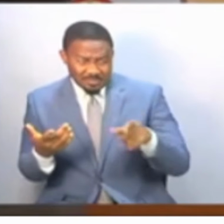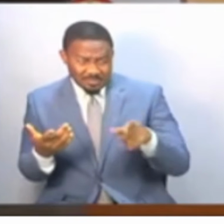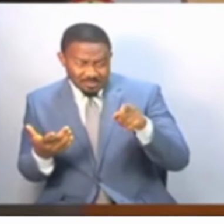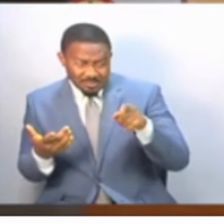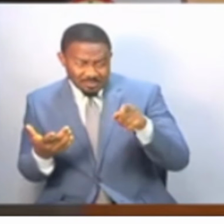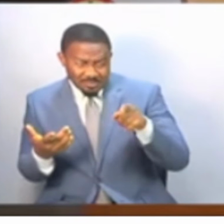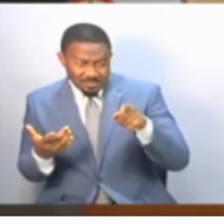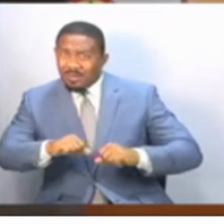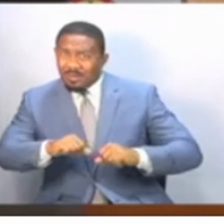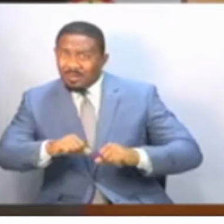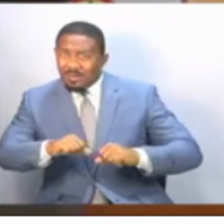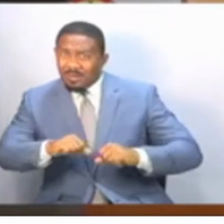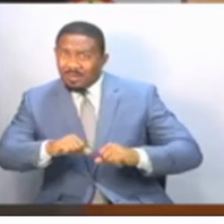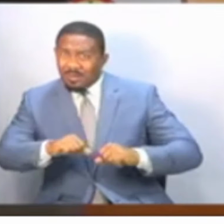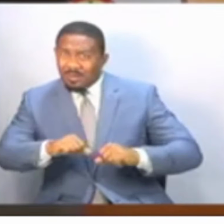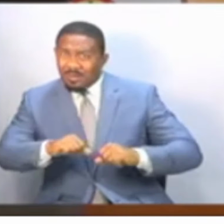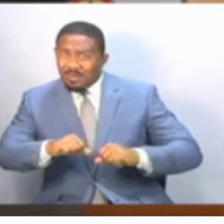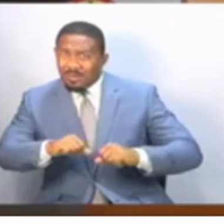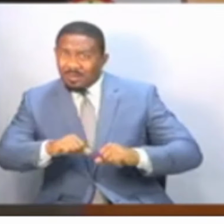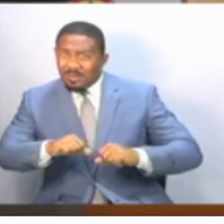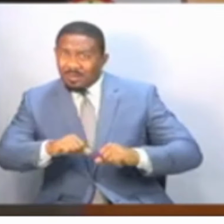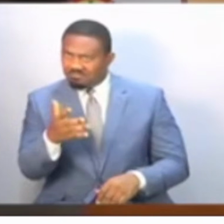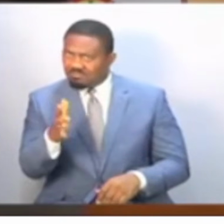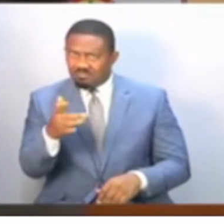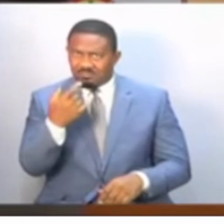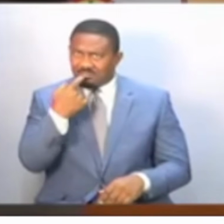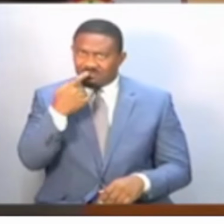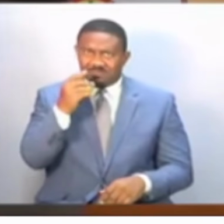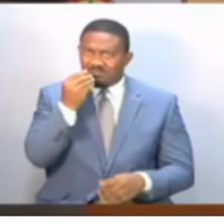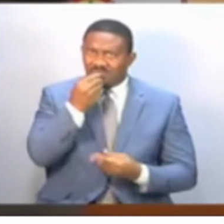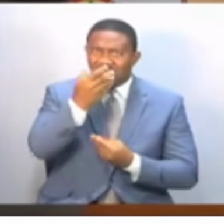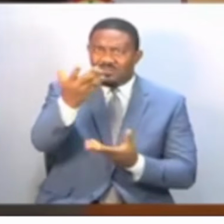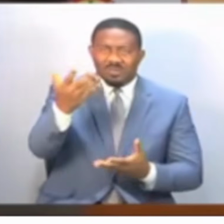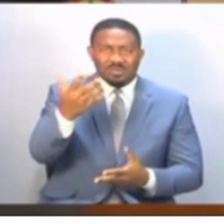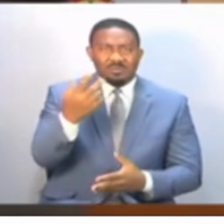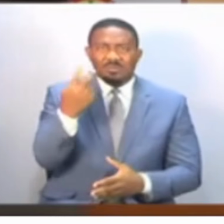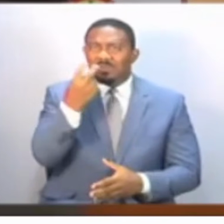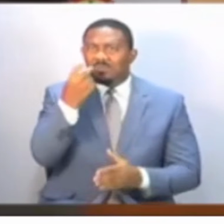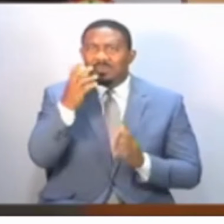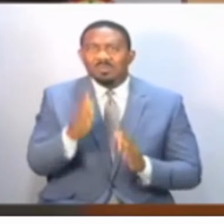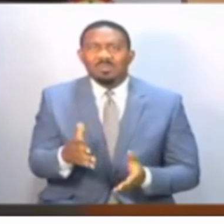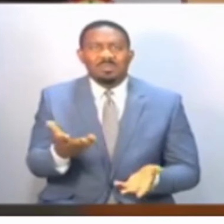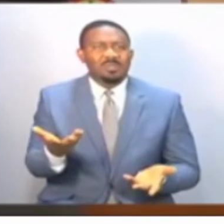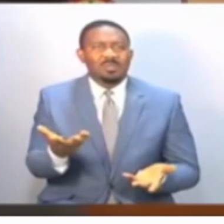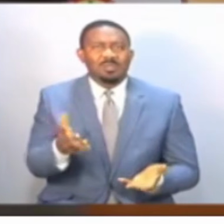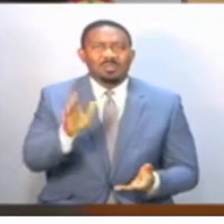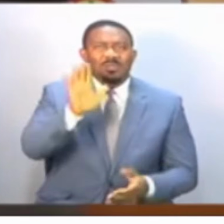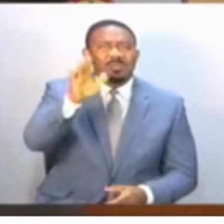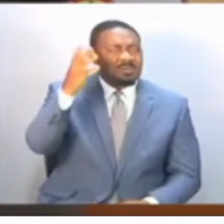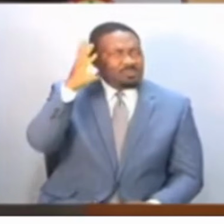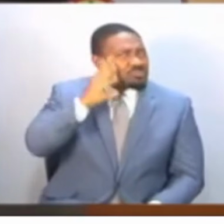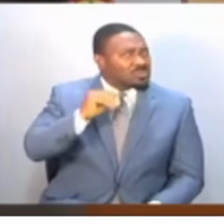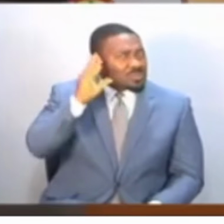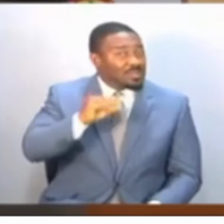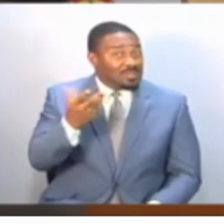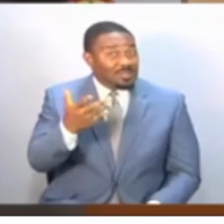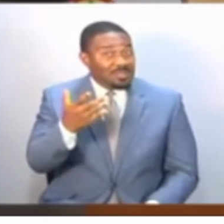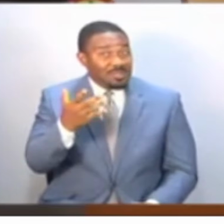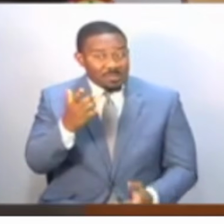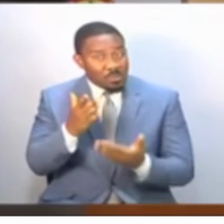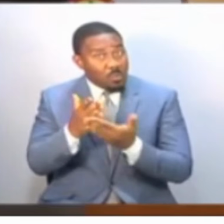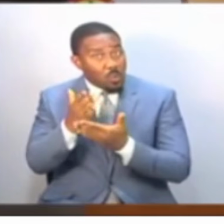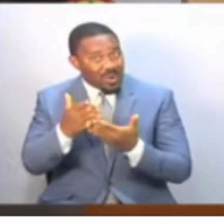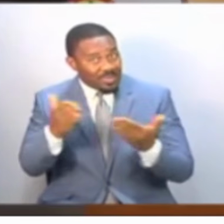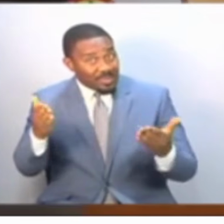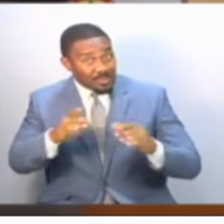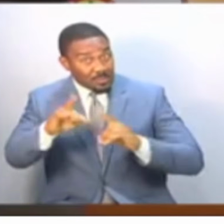Whip at that point to tell the Speaker, the First Deputy Speaker, who is very experienced, as to what to do. Because